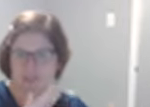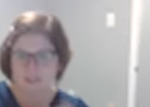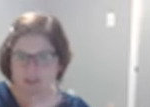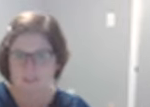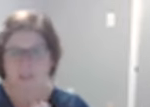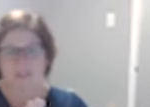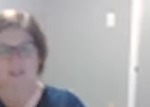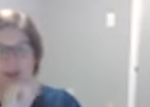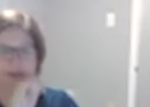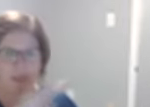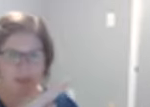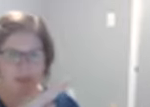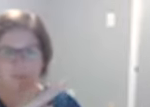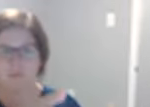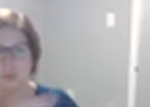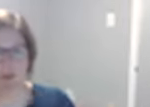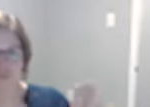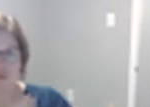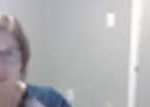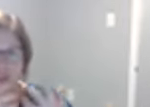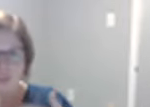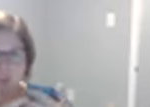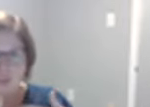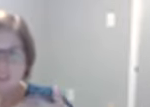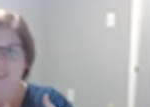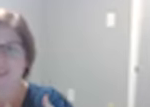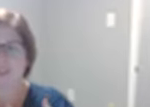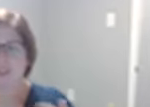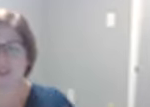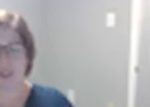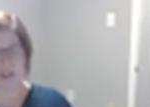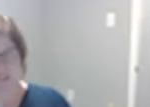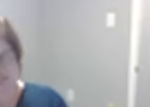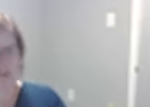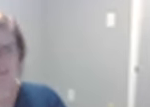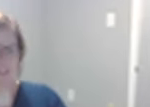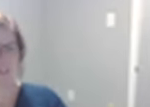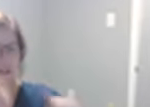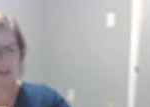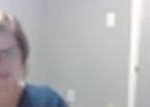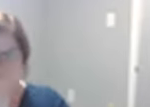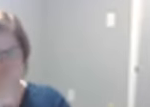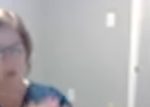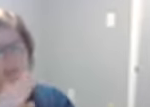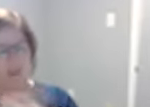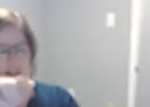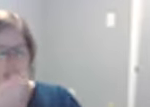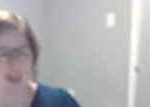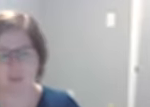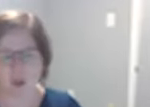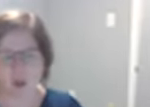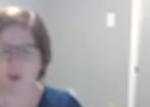some lab machines, and then oh, I didn't come here for cleaning the lab. I didn't come here arrange the